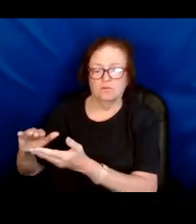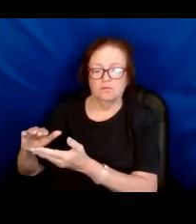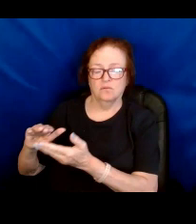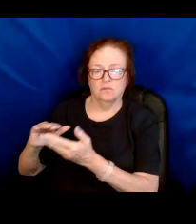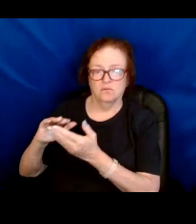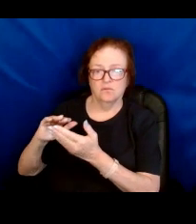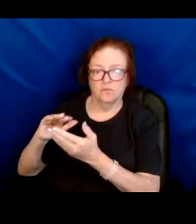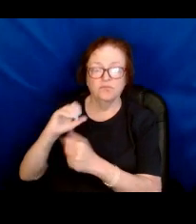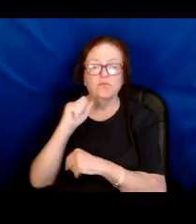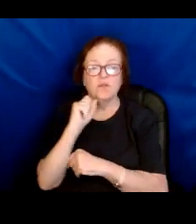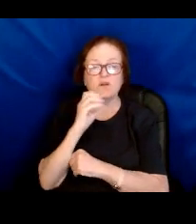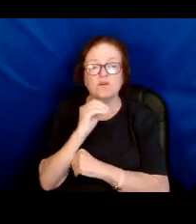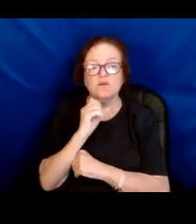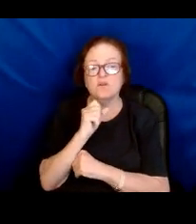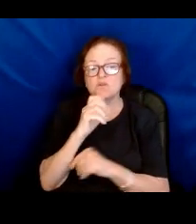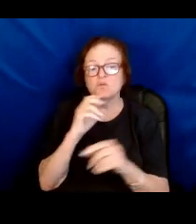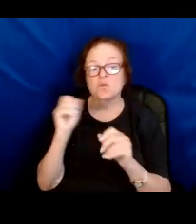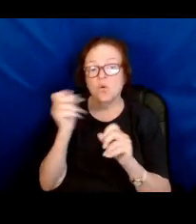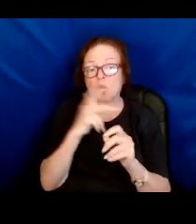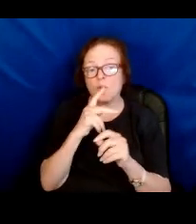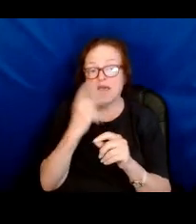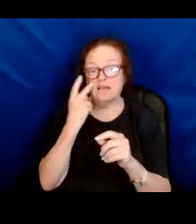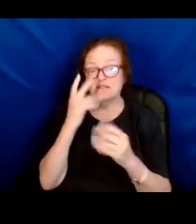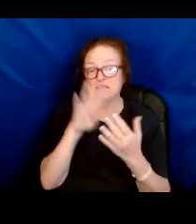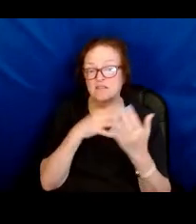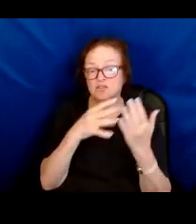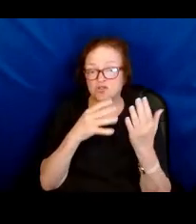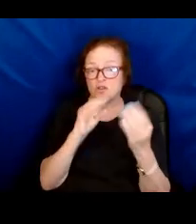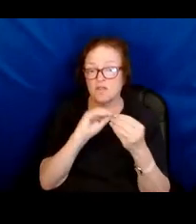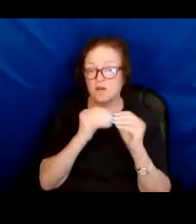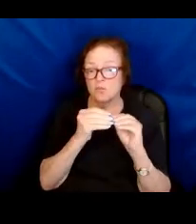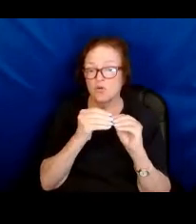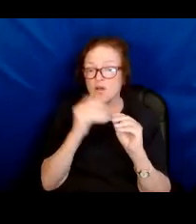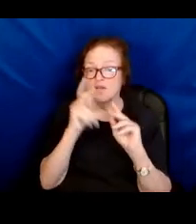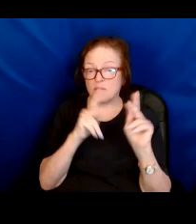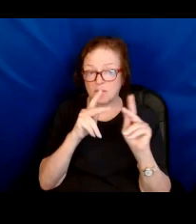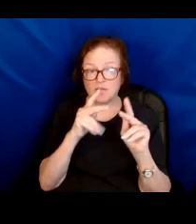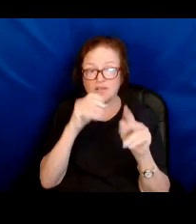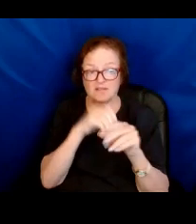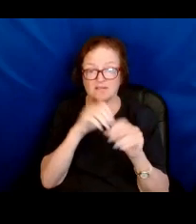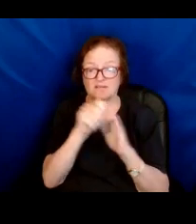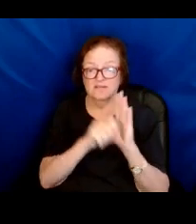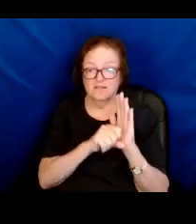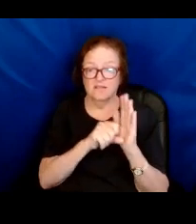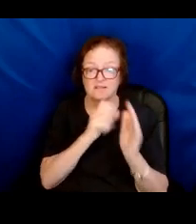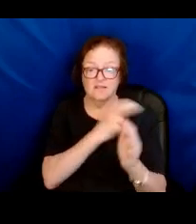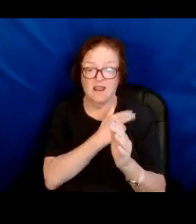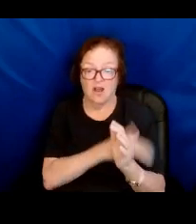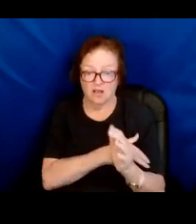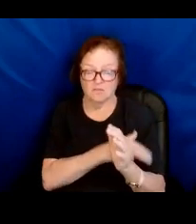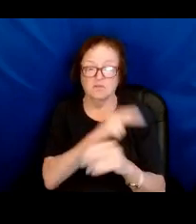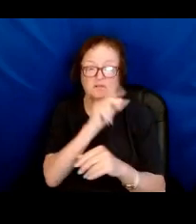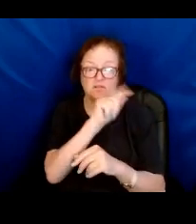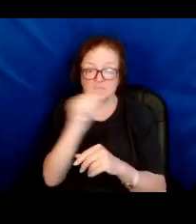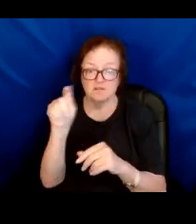So if we go back and look at that chart that looked at the number of people in state hospitals and the number of people